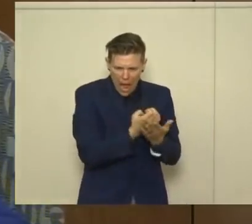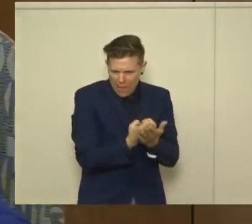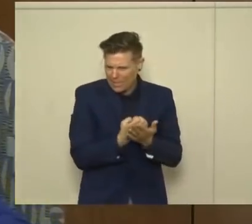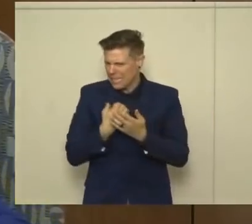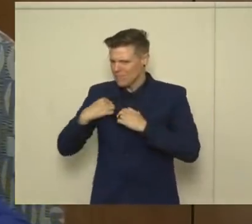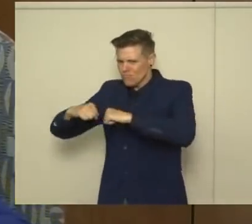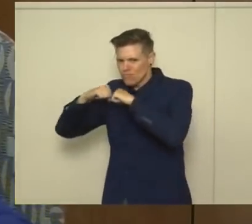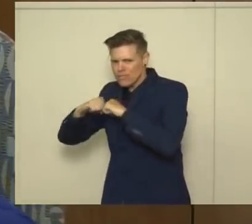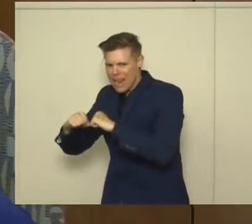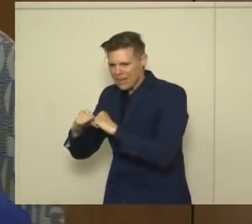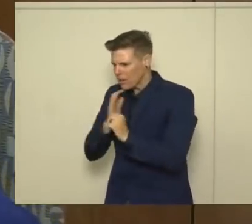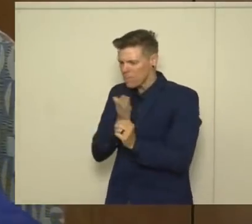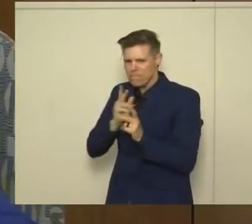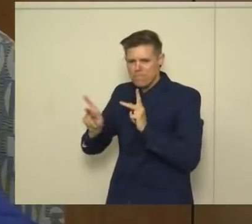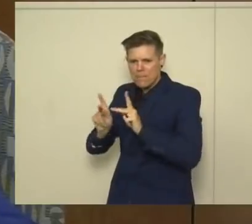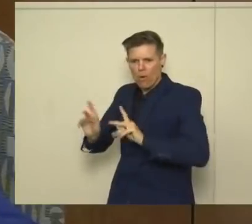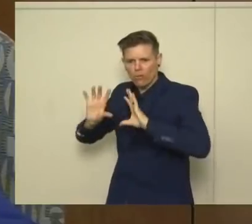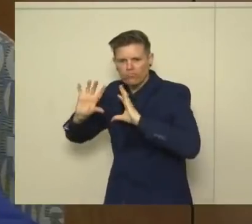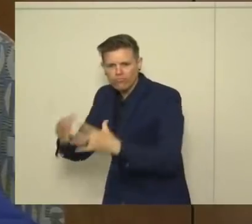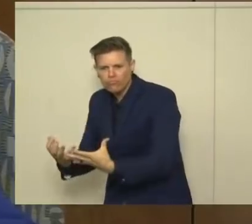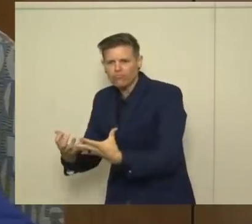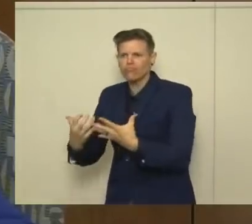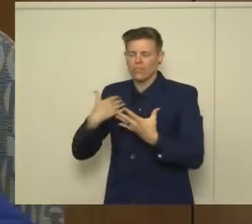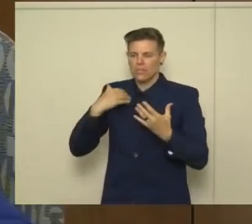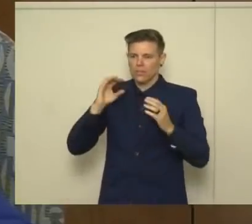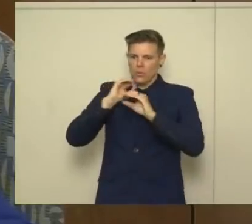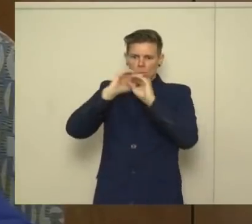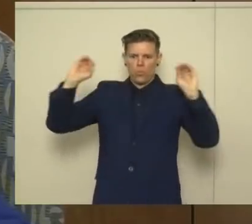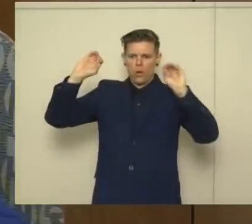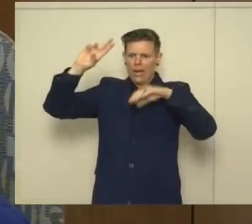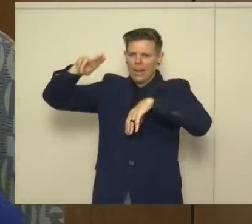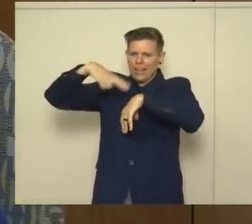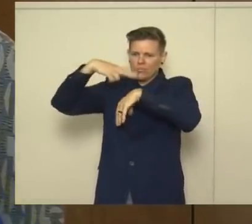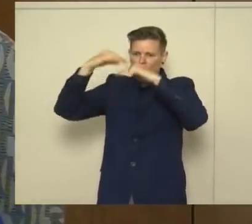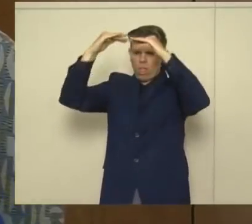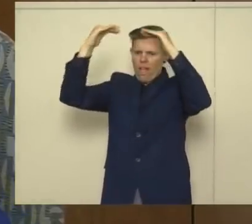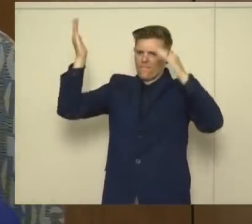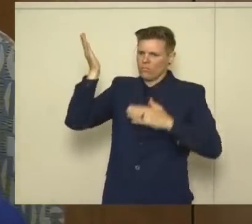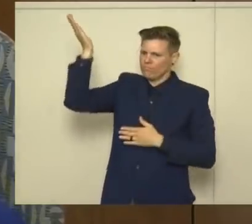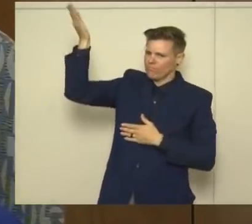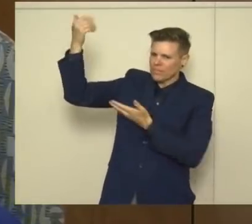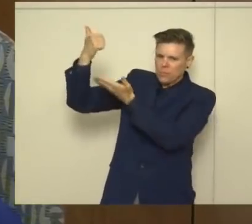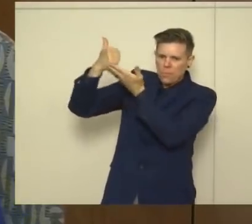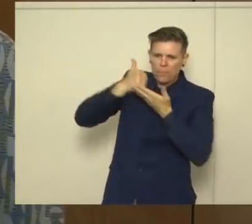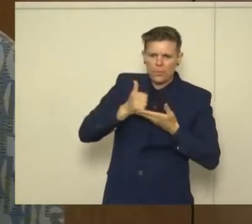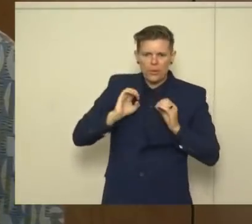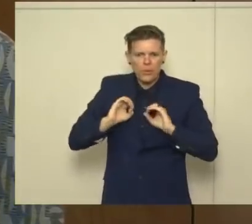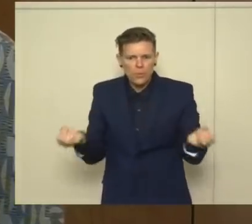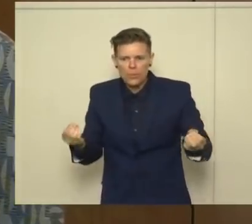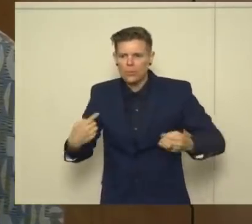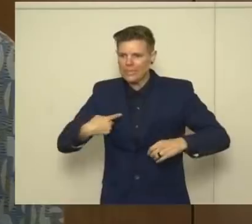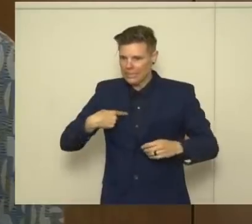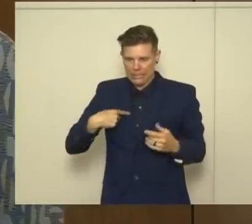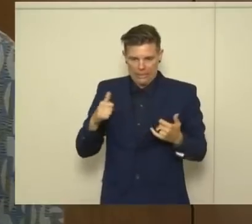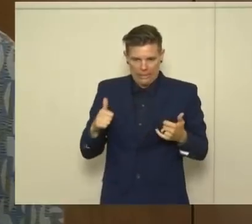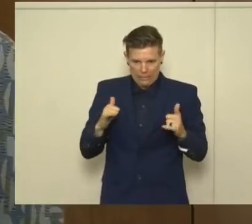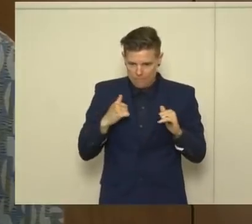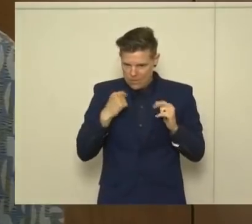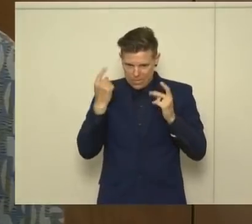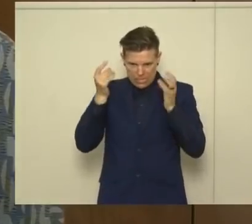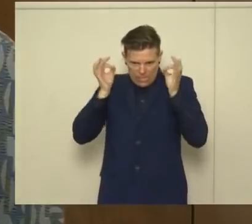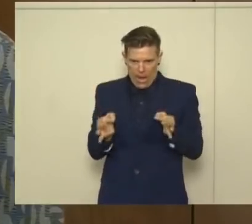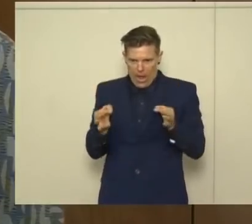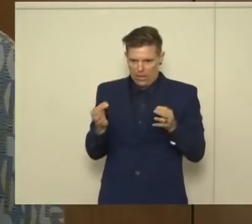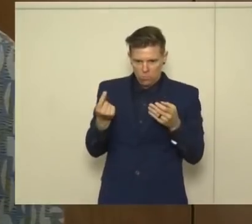really thinking through how you introduce some risk so that we can stabilize some of the